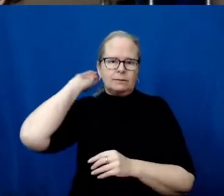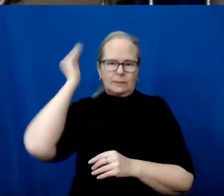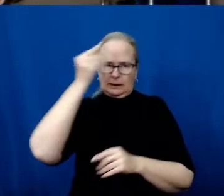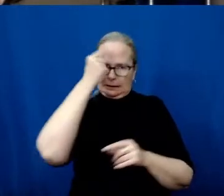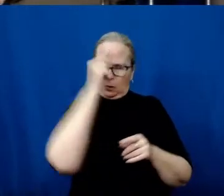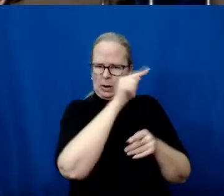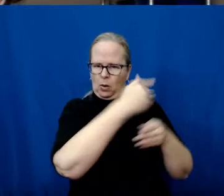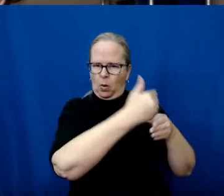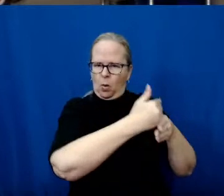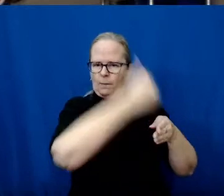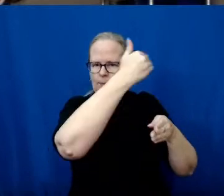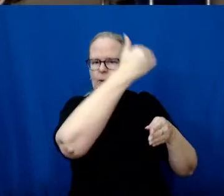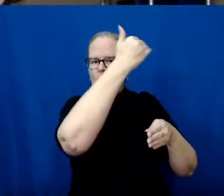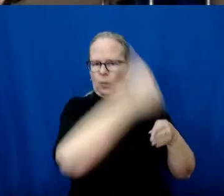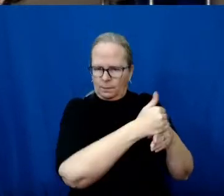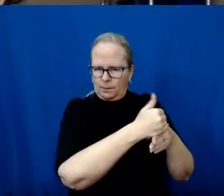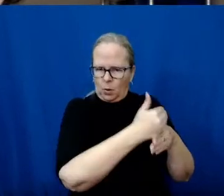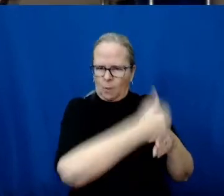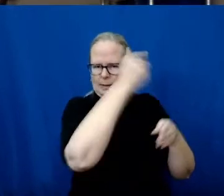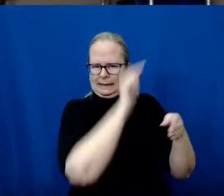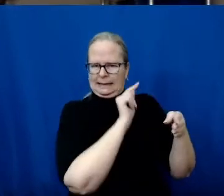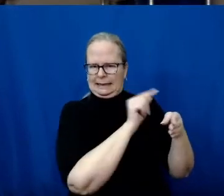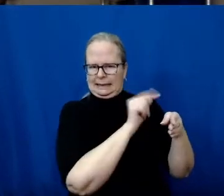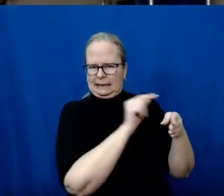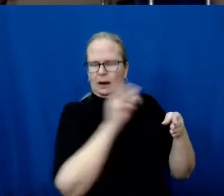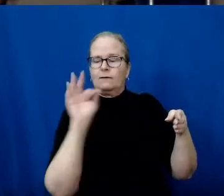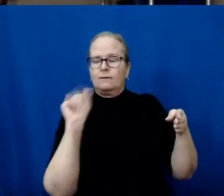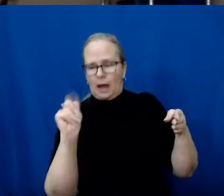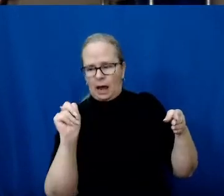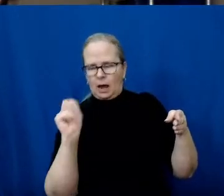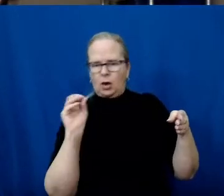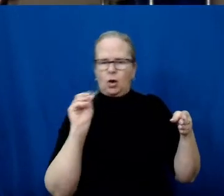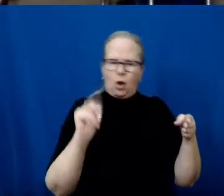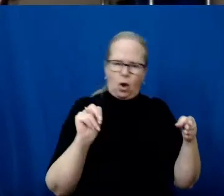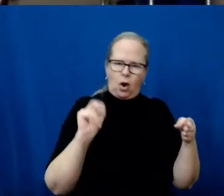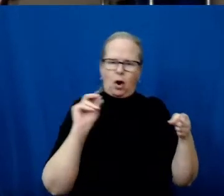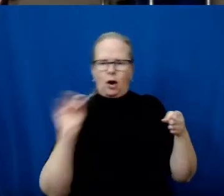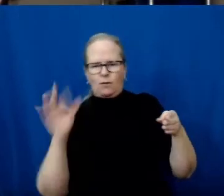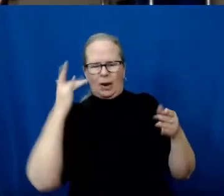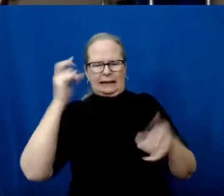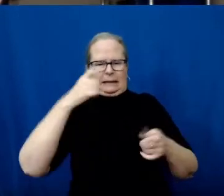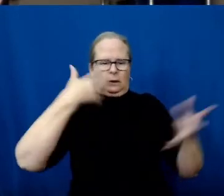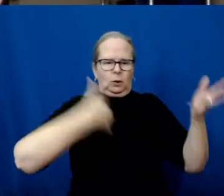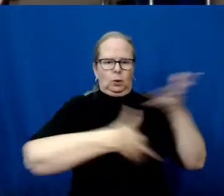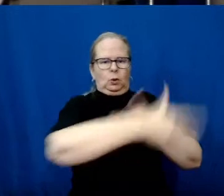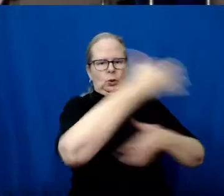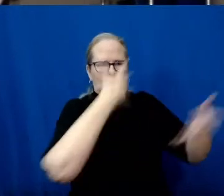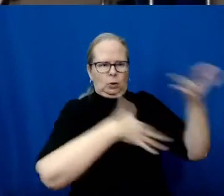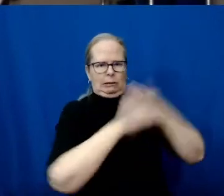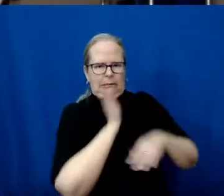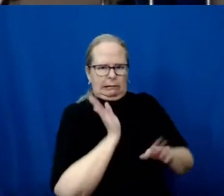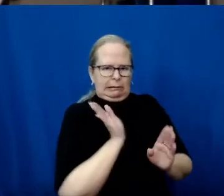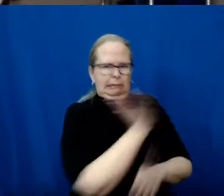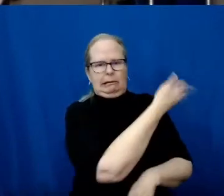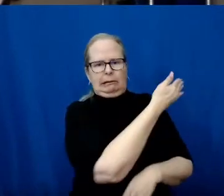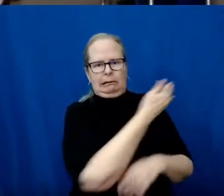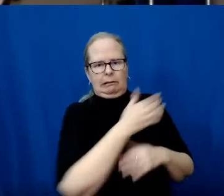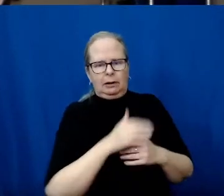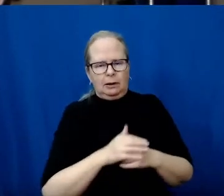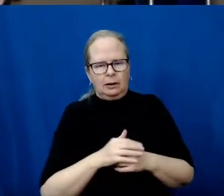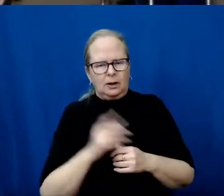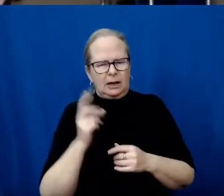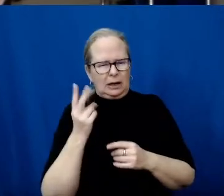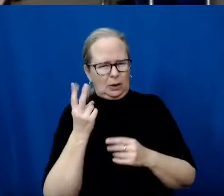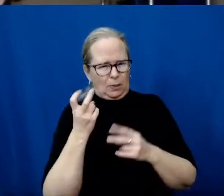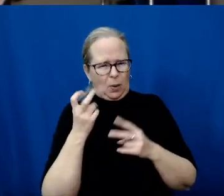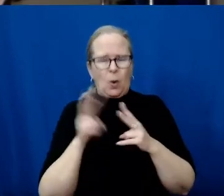that's available to them. And okay, so we'll do like 2 more quick round questions because I know we're at the hour, but we started a few